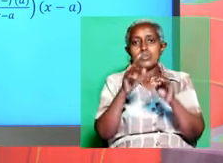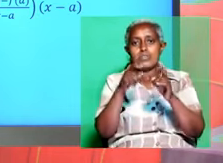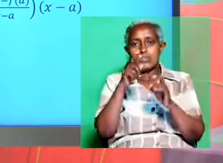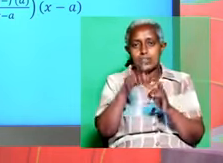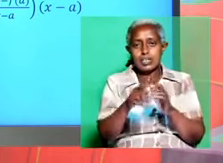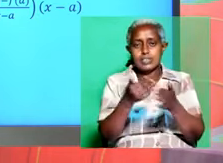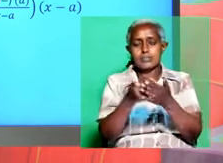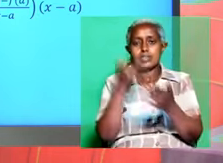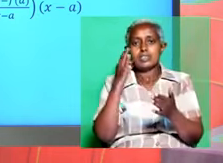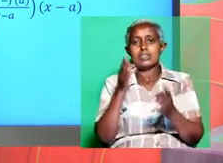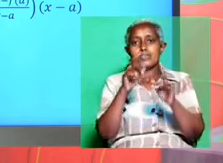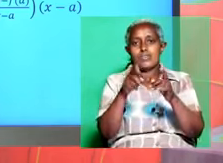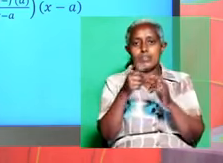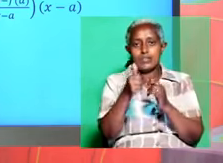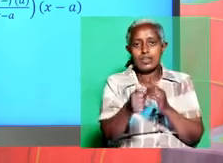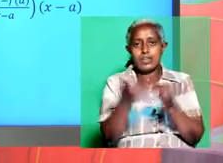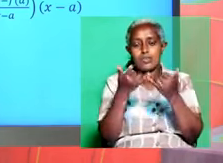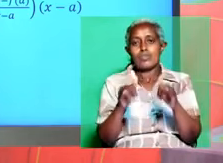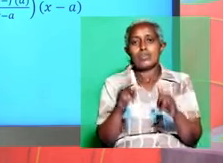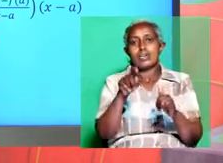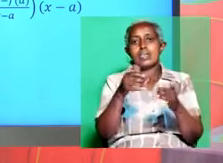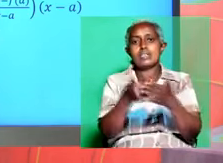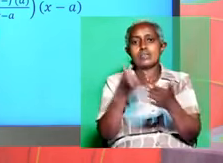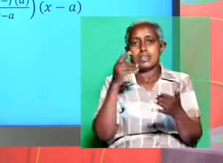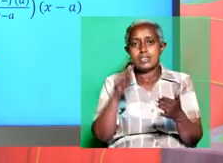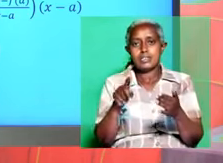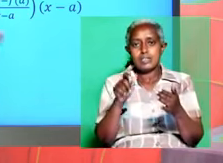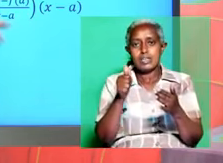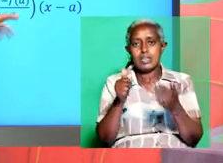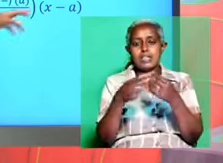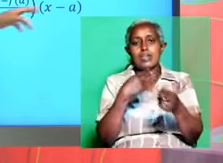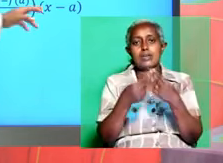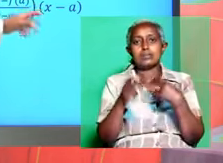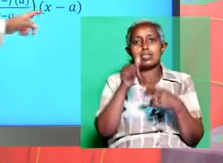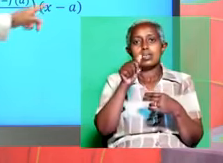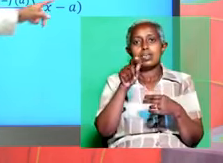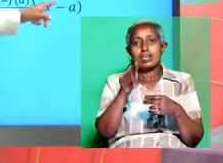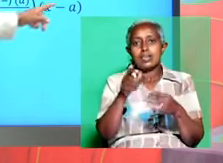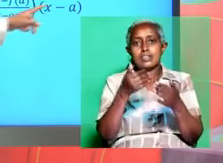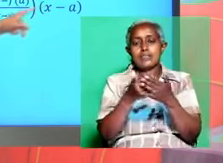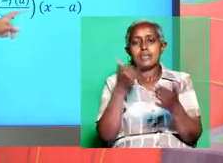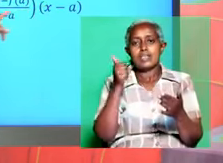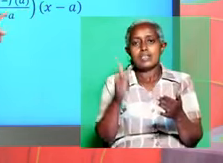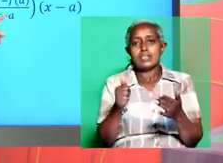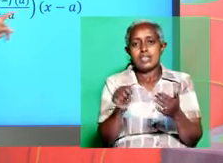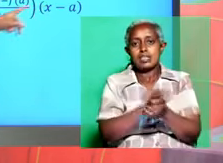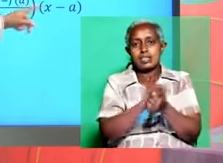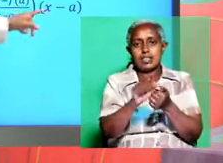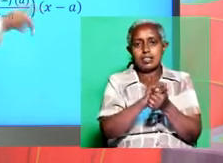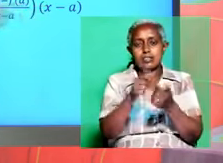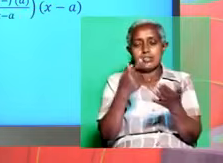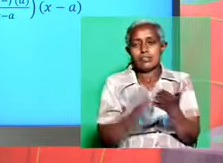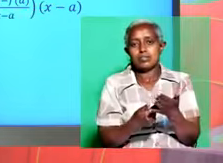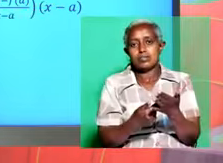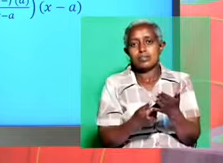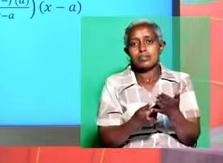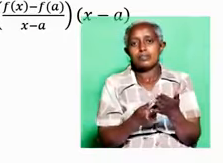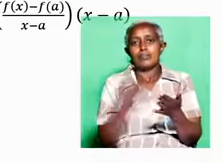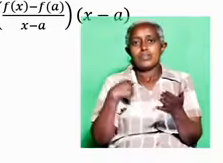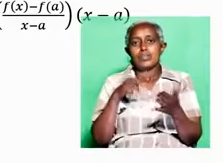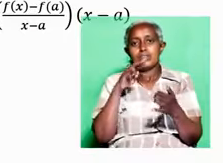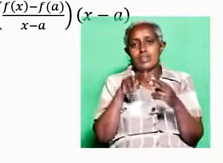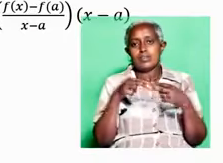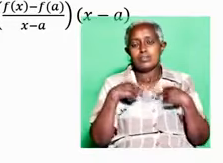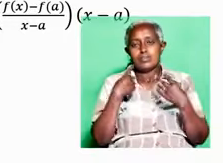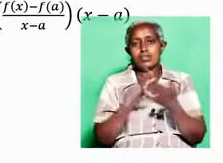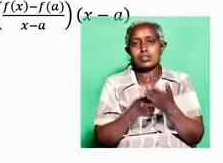x minus f of a over x minus a times x minus a, because you can cancel these two. You will have this one.